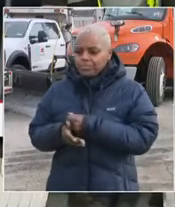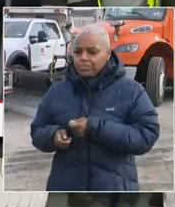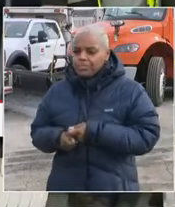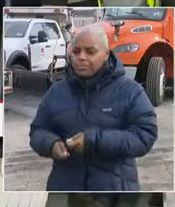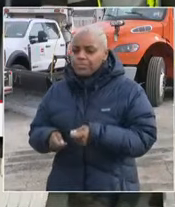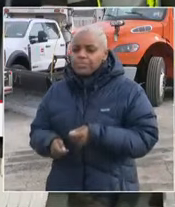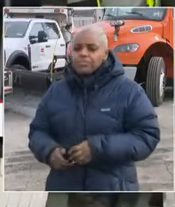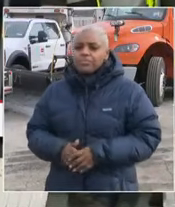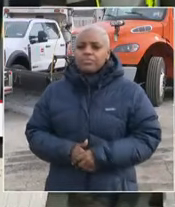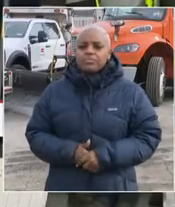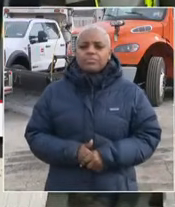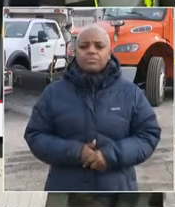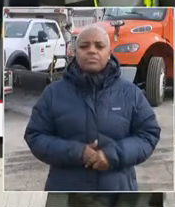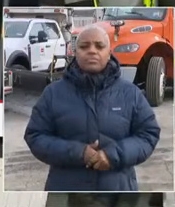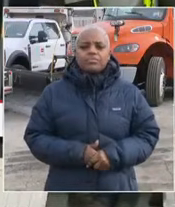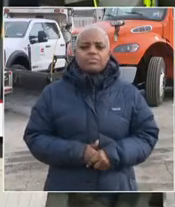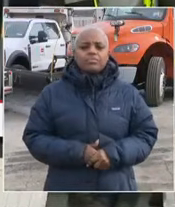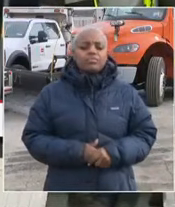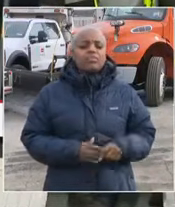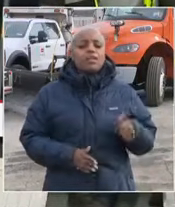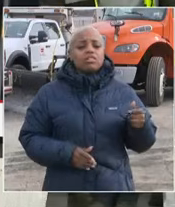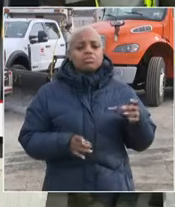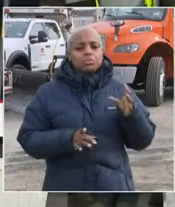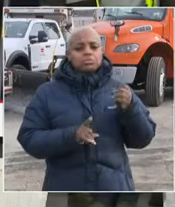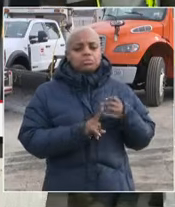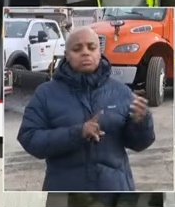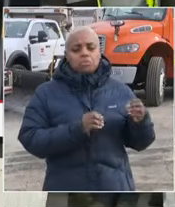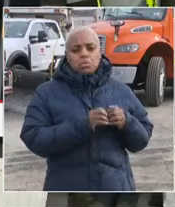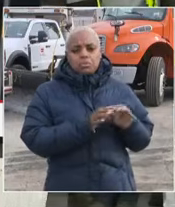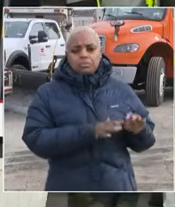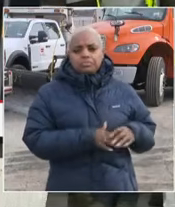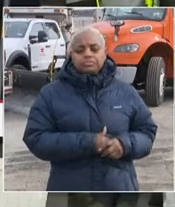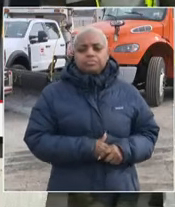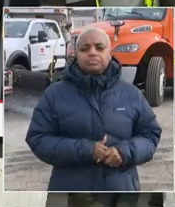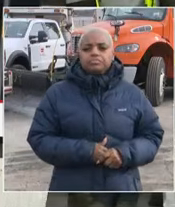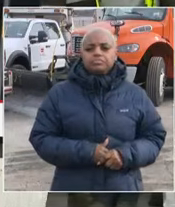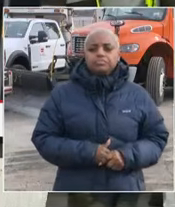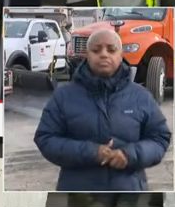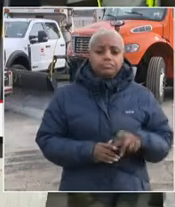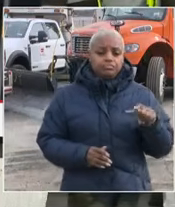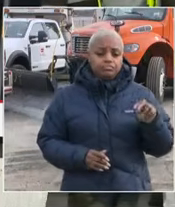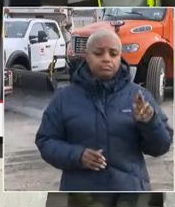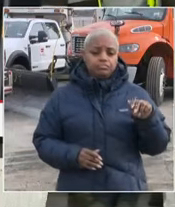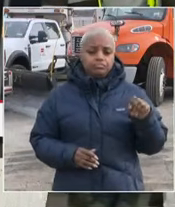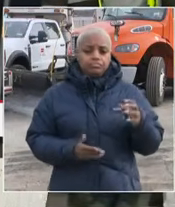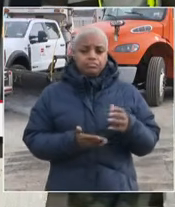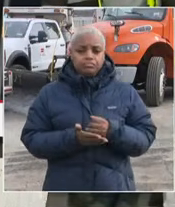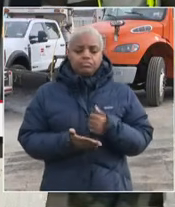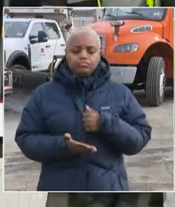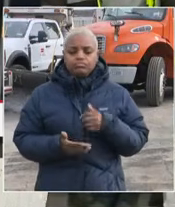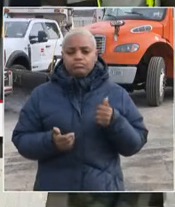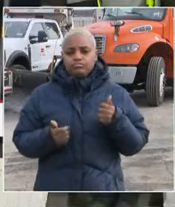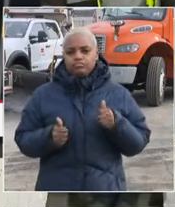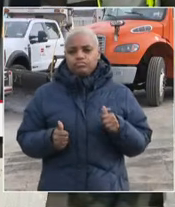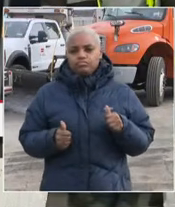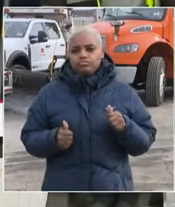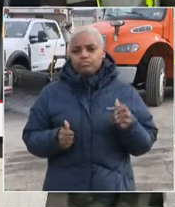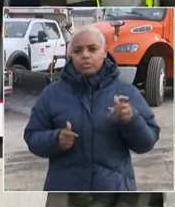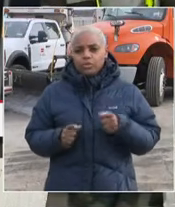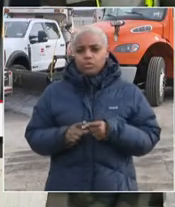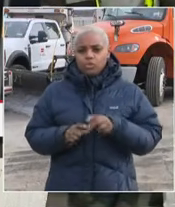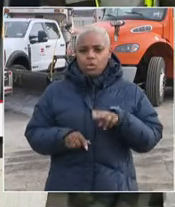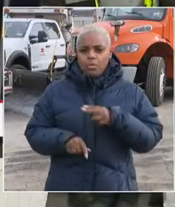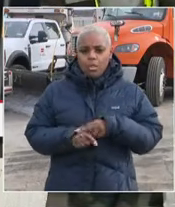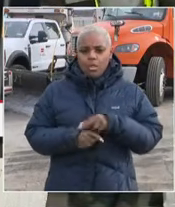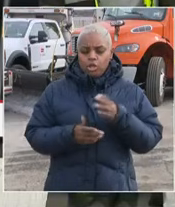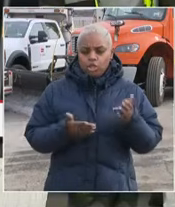And with the trash collection, we will do everything that we can to get back to normal service. There's going to be some slide dates. It's just the nature